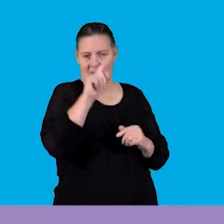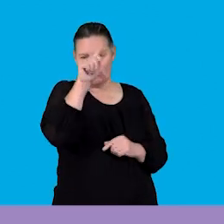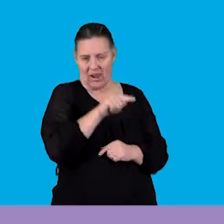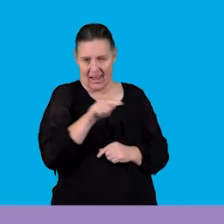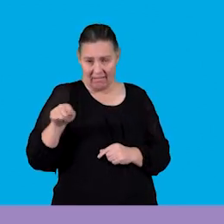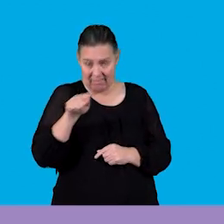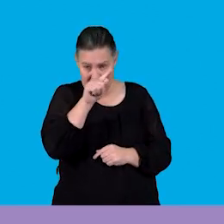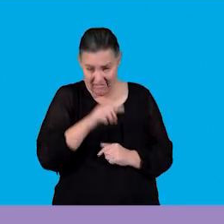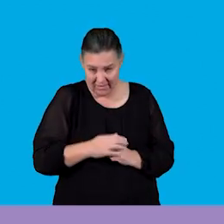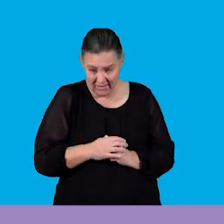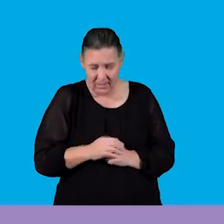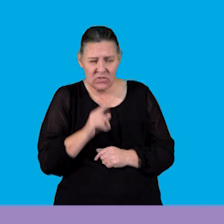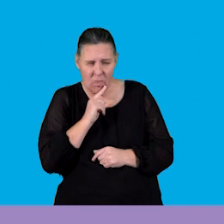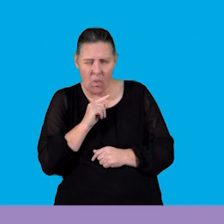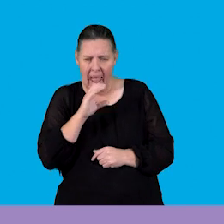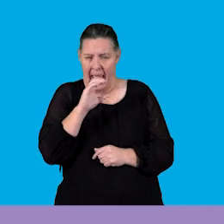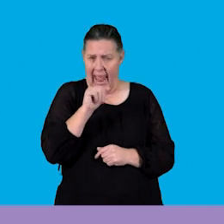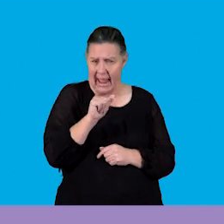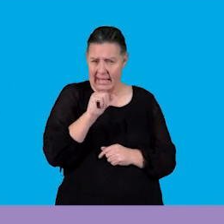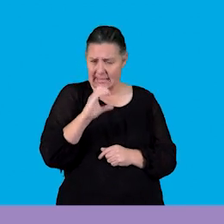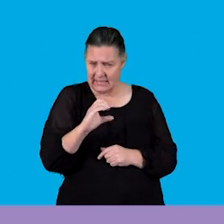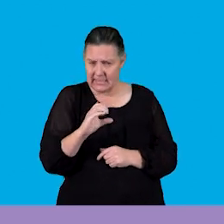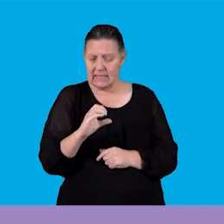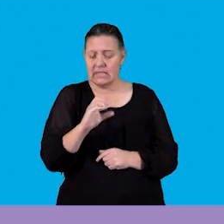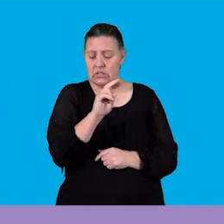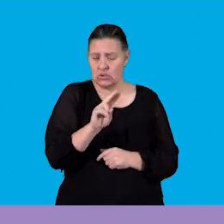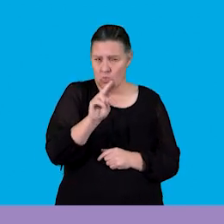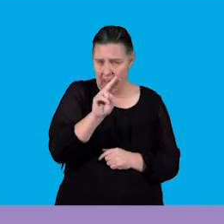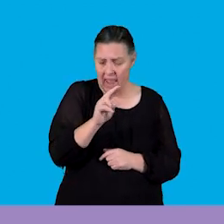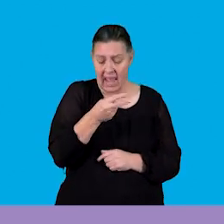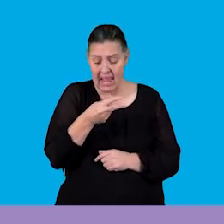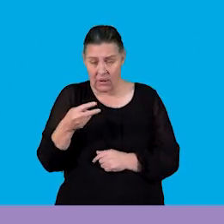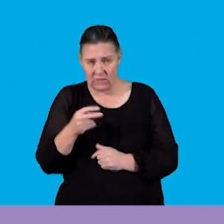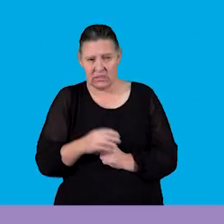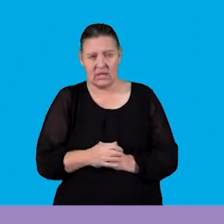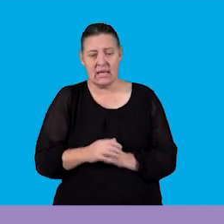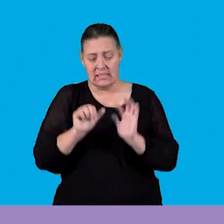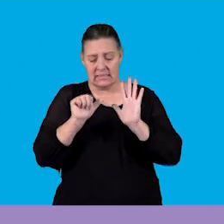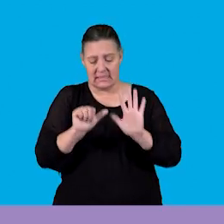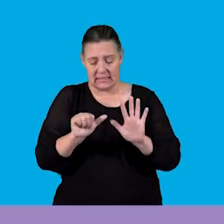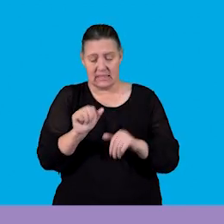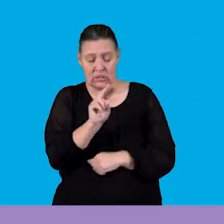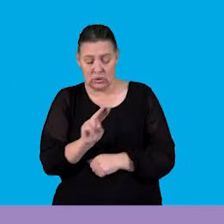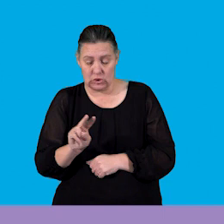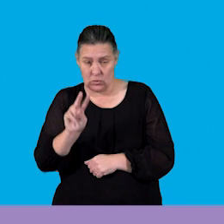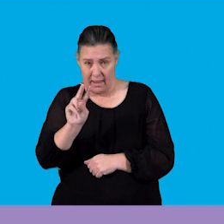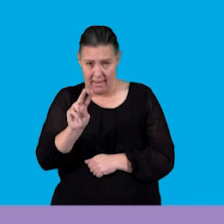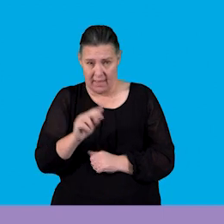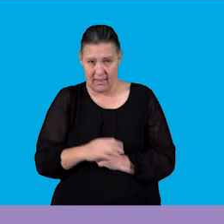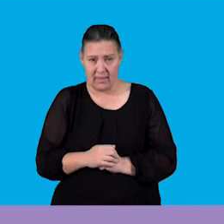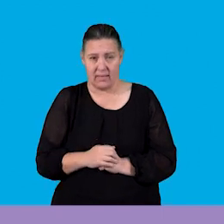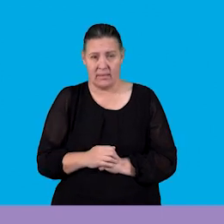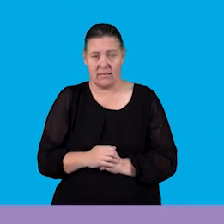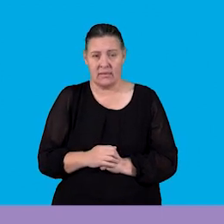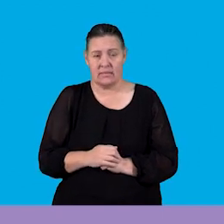triangle. So AC is the one that we are looking for. So we are going to say AC squared is equals to